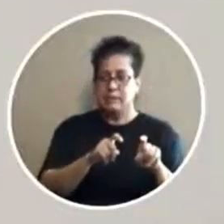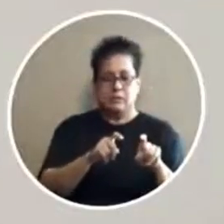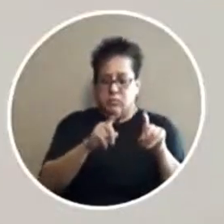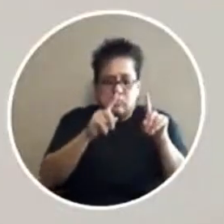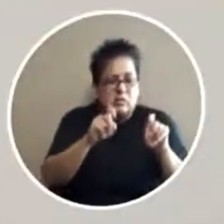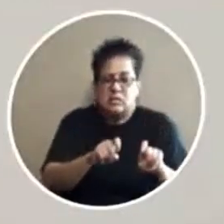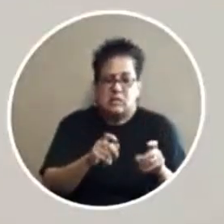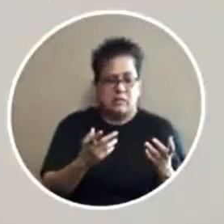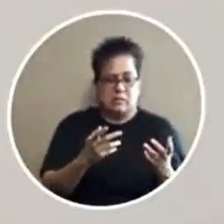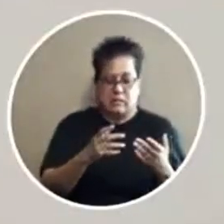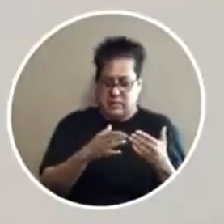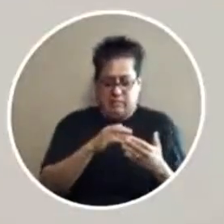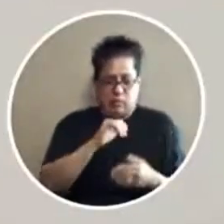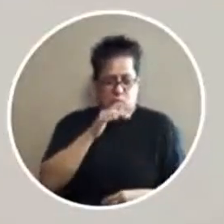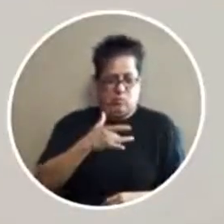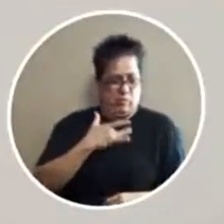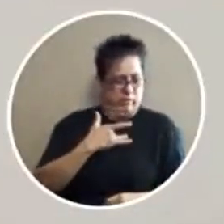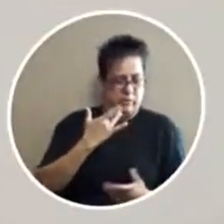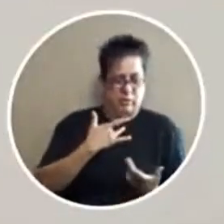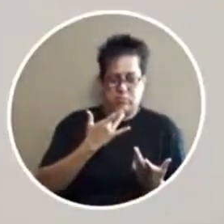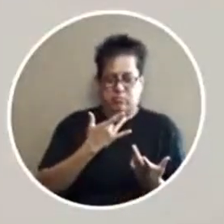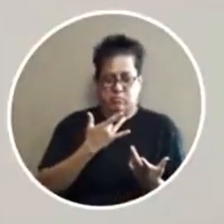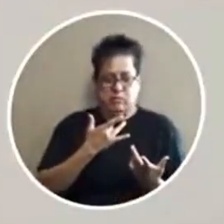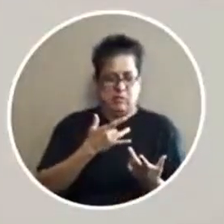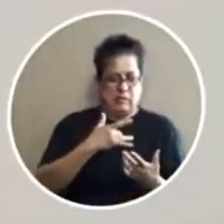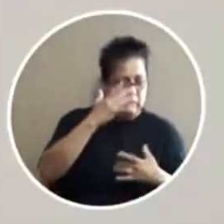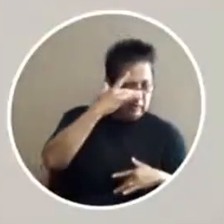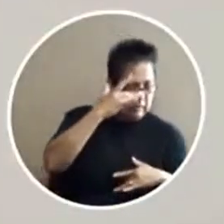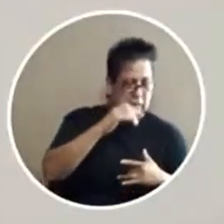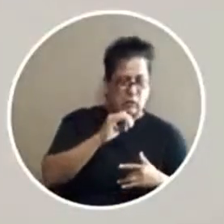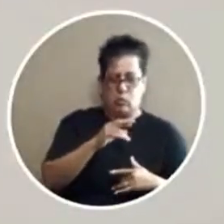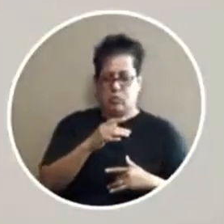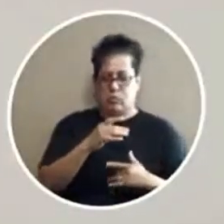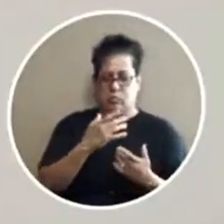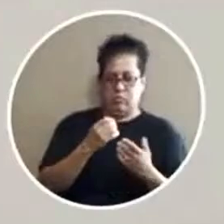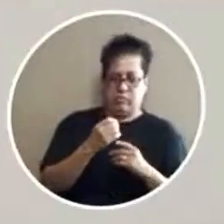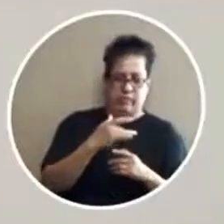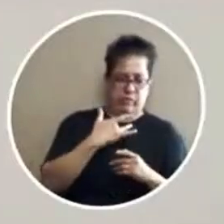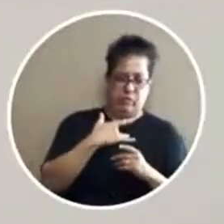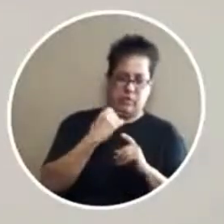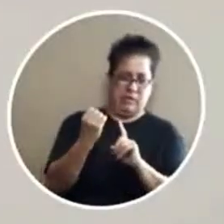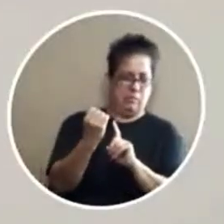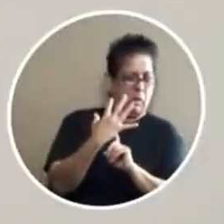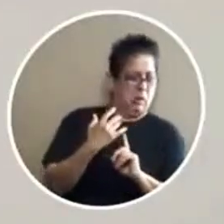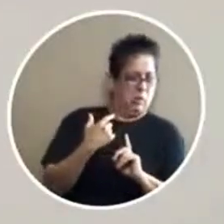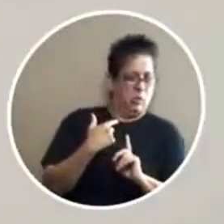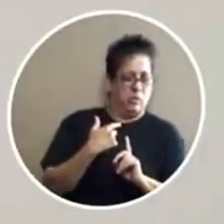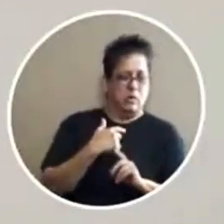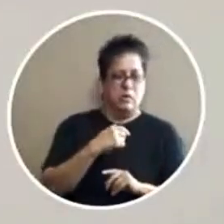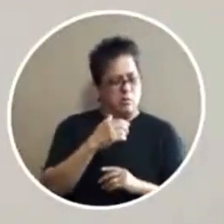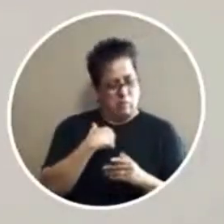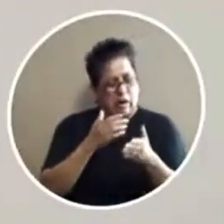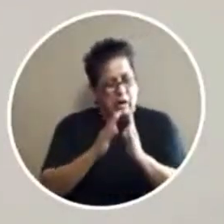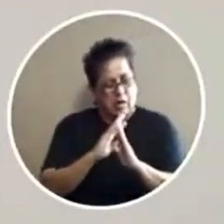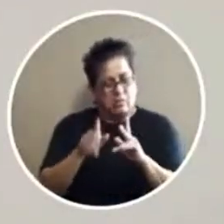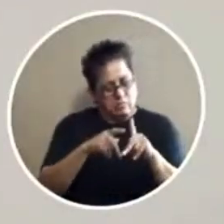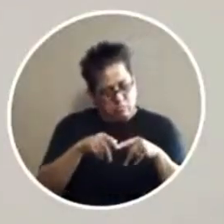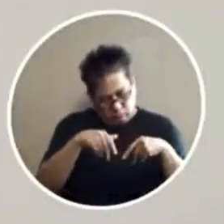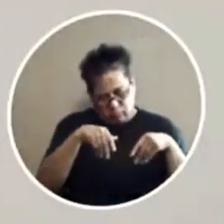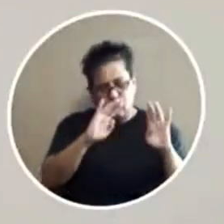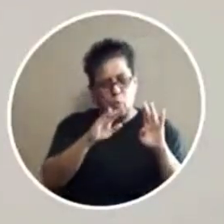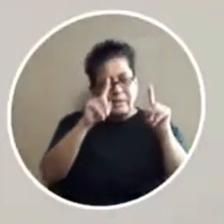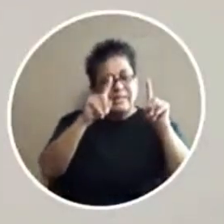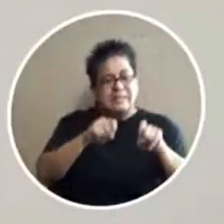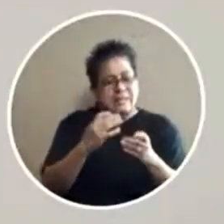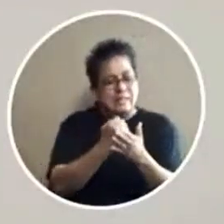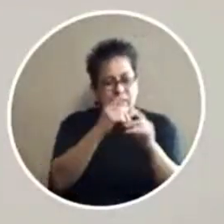test. Even if you don't suspect that you were near someone who was infected, we ask for people to go and test